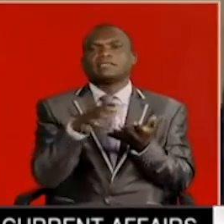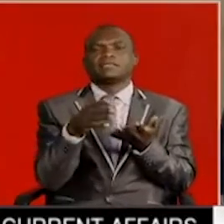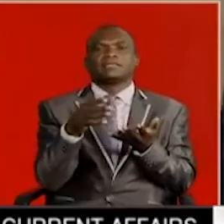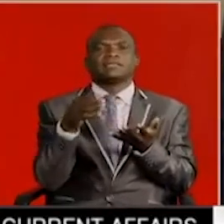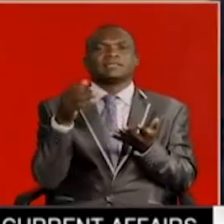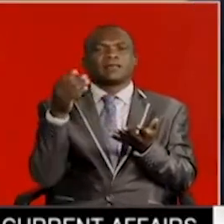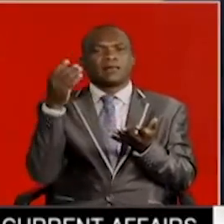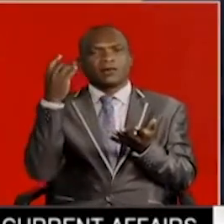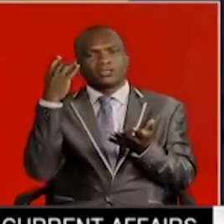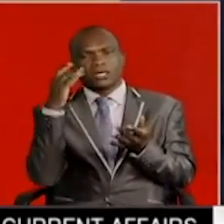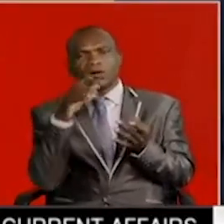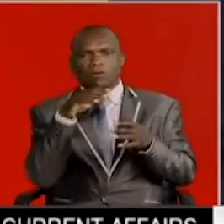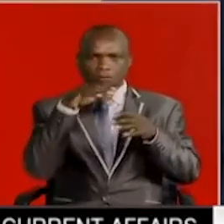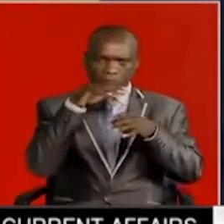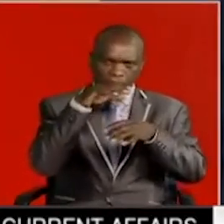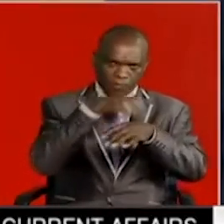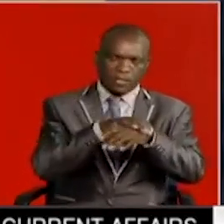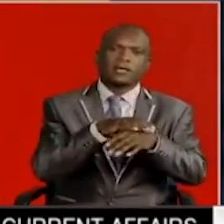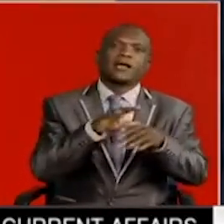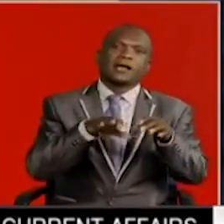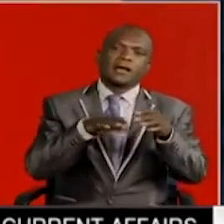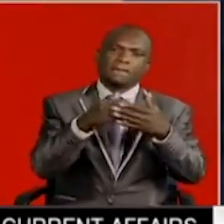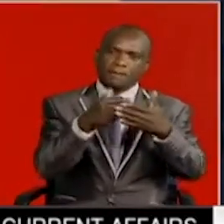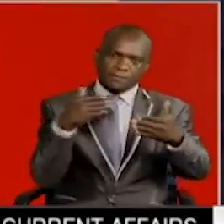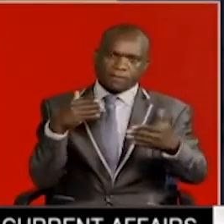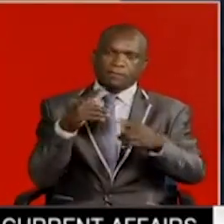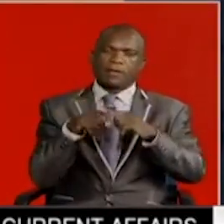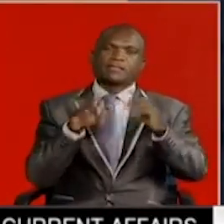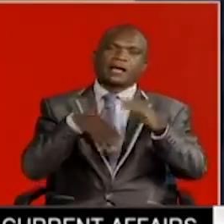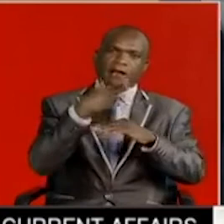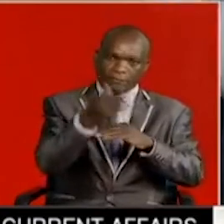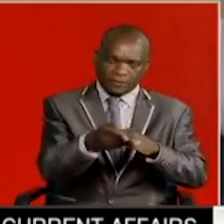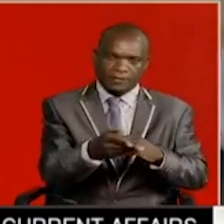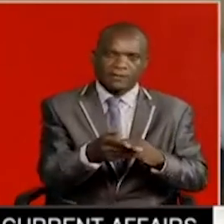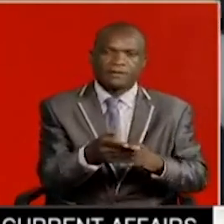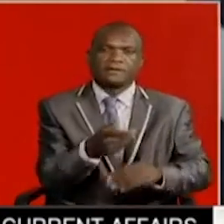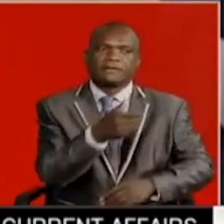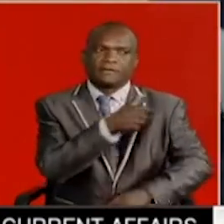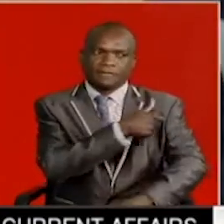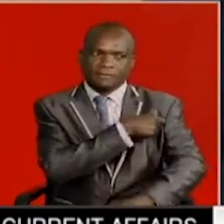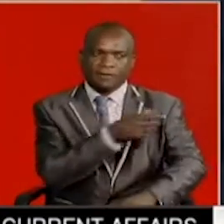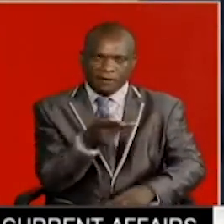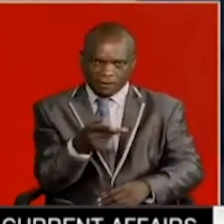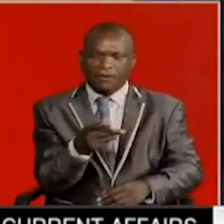before and after vaccination. Mine has been done.